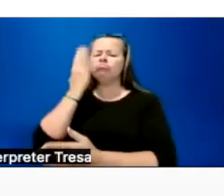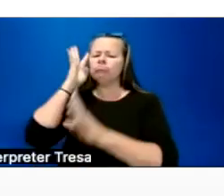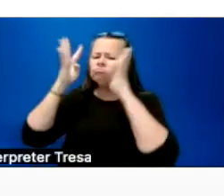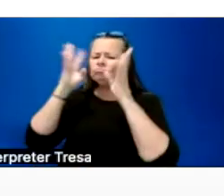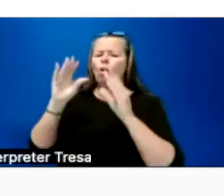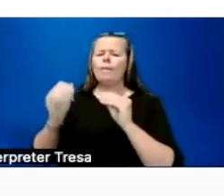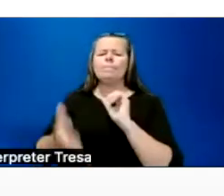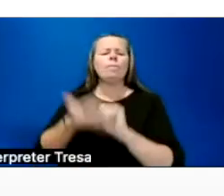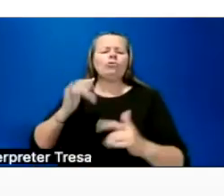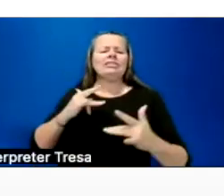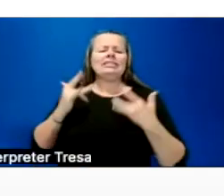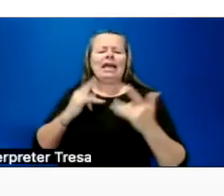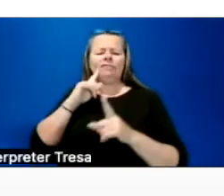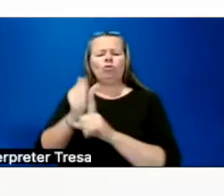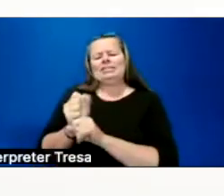sign language?